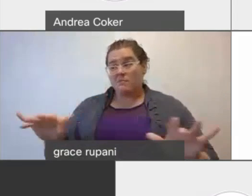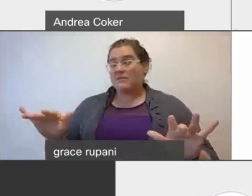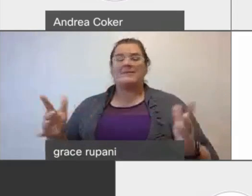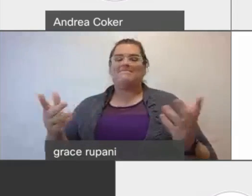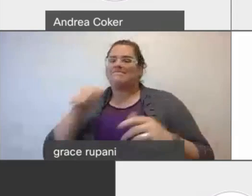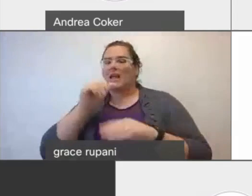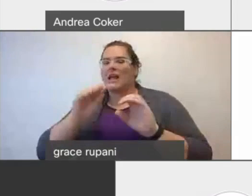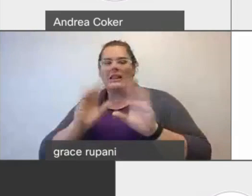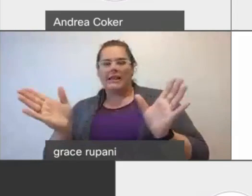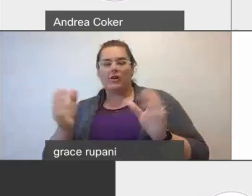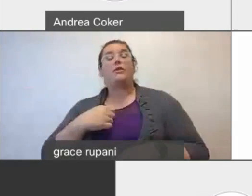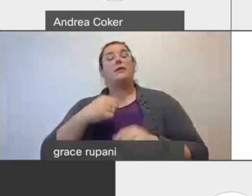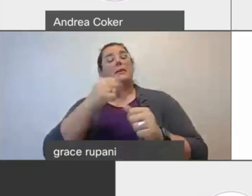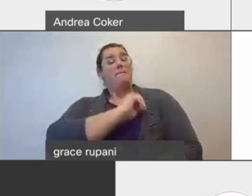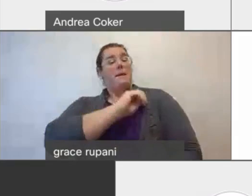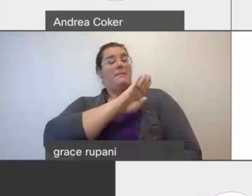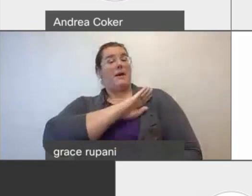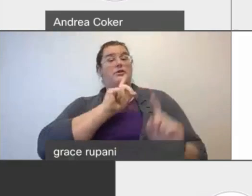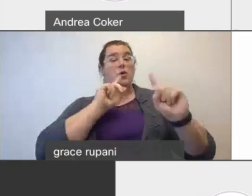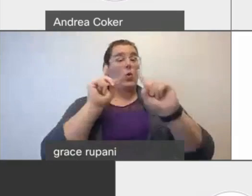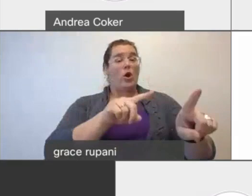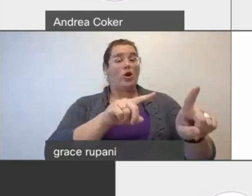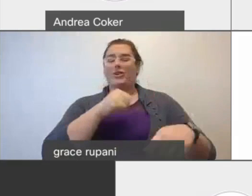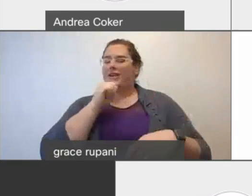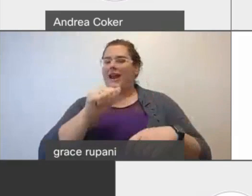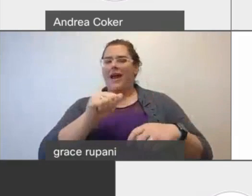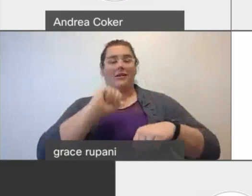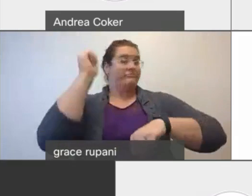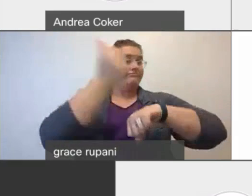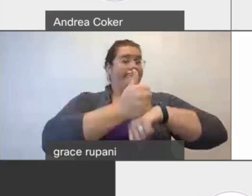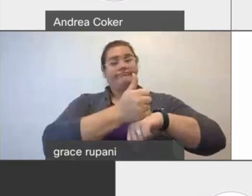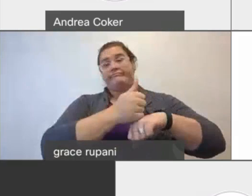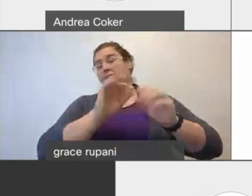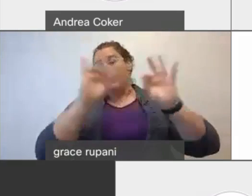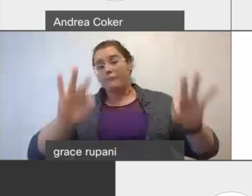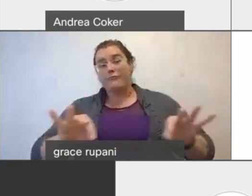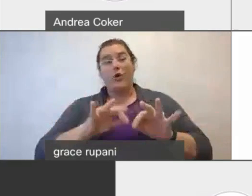as part of the mayor's order, this is what the exemption form looks like.